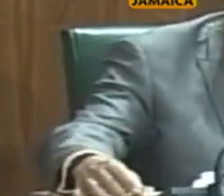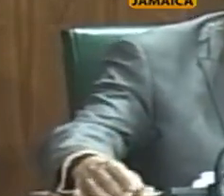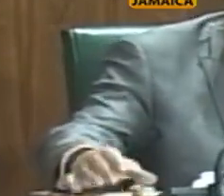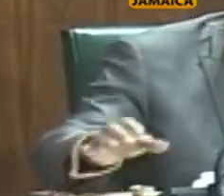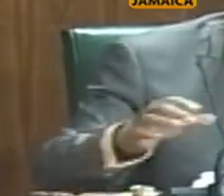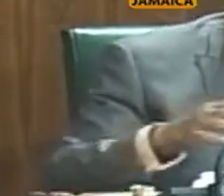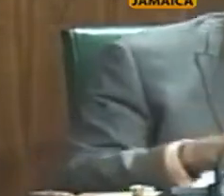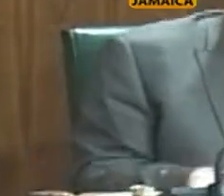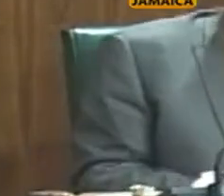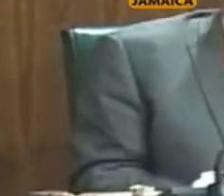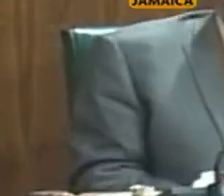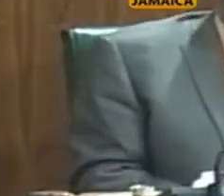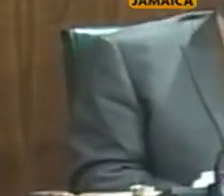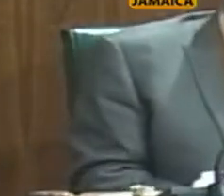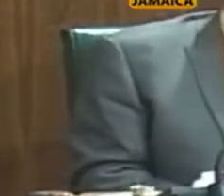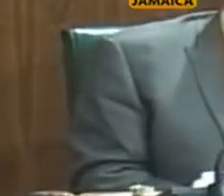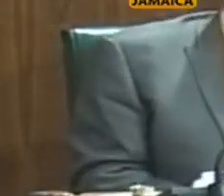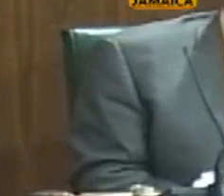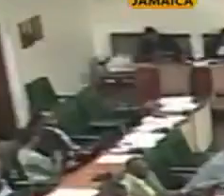less.